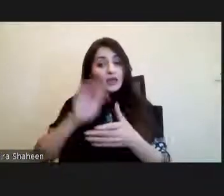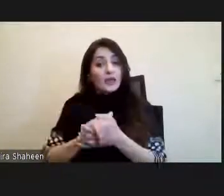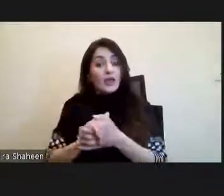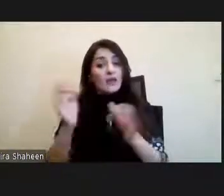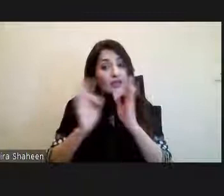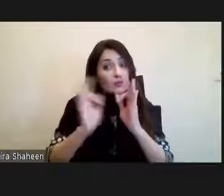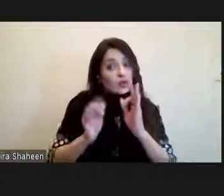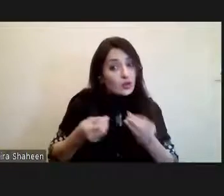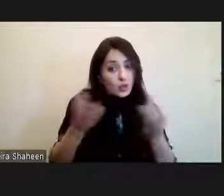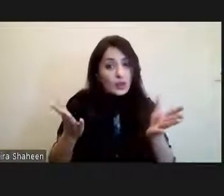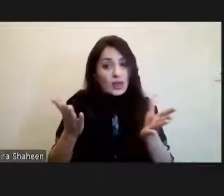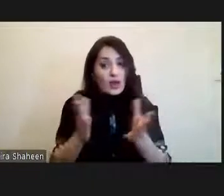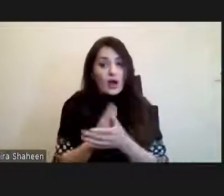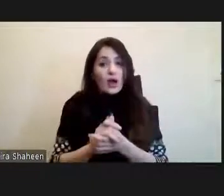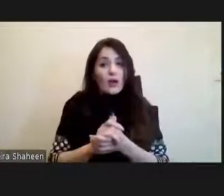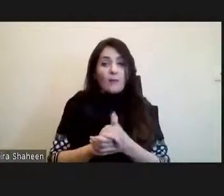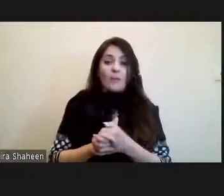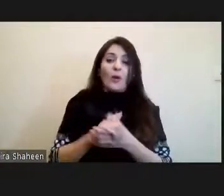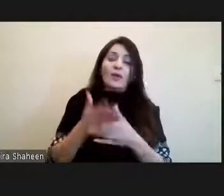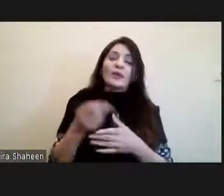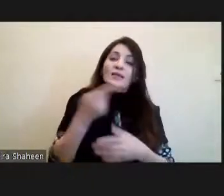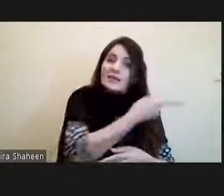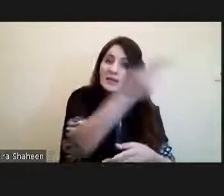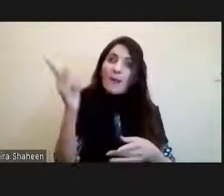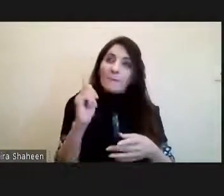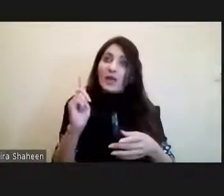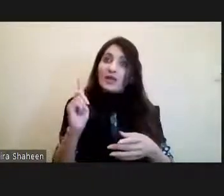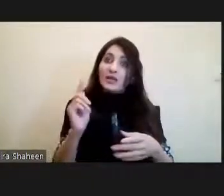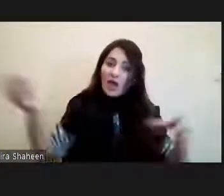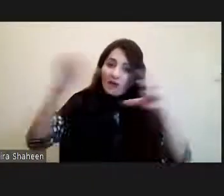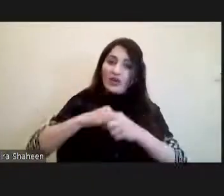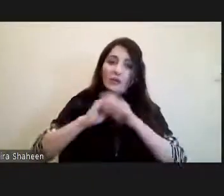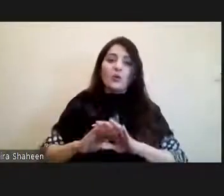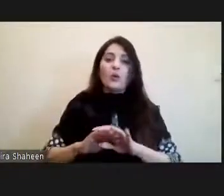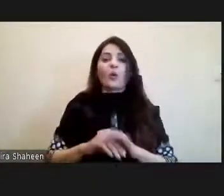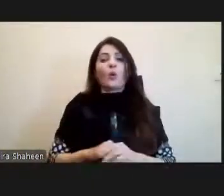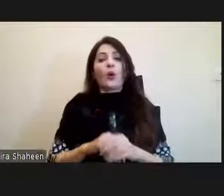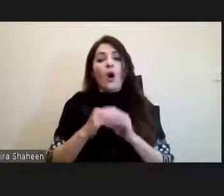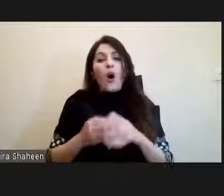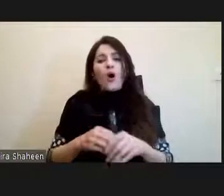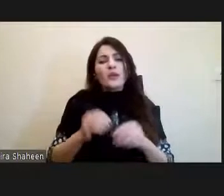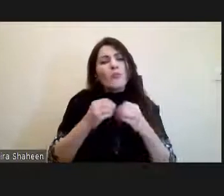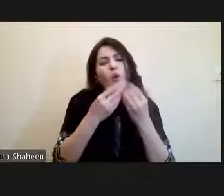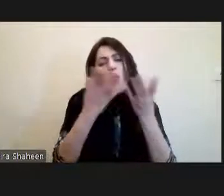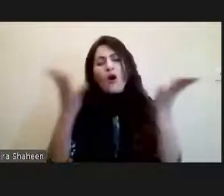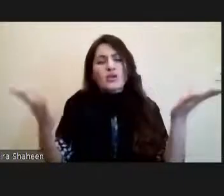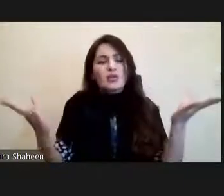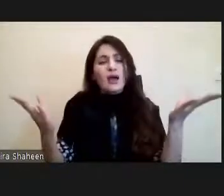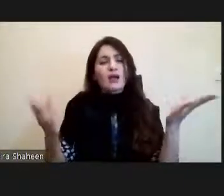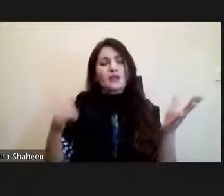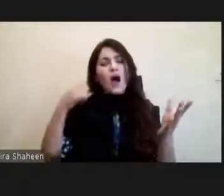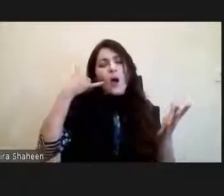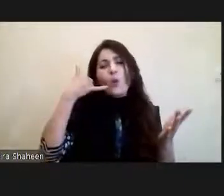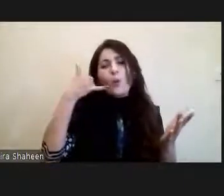hundreds of mobile app developers who've created thousands of apps with it. We're also working to advance accessibility